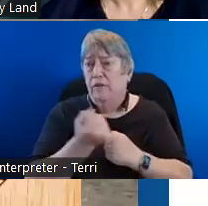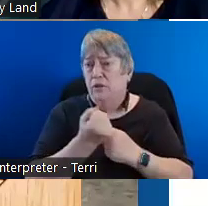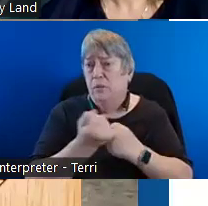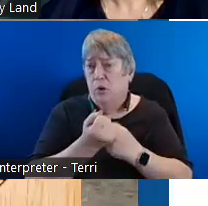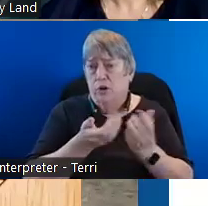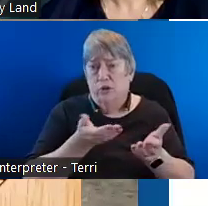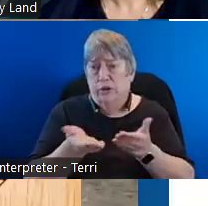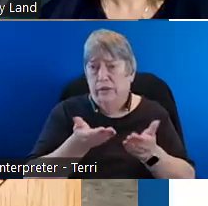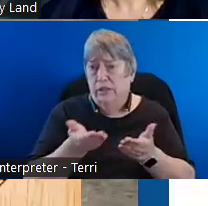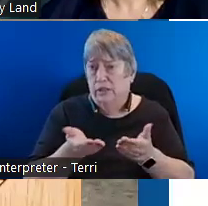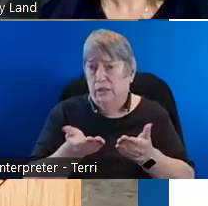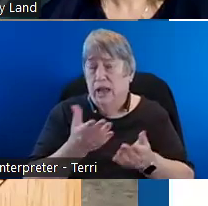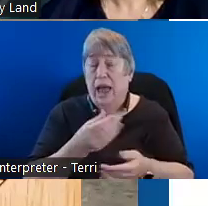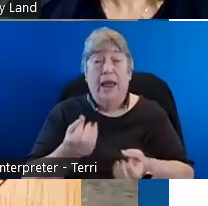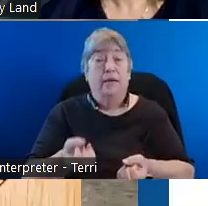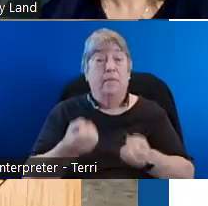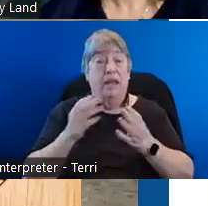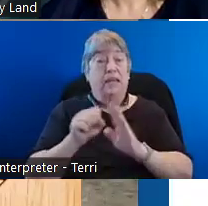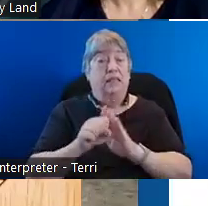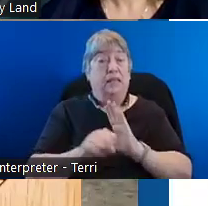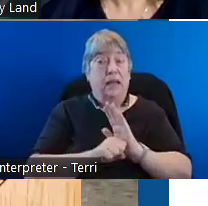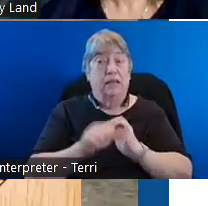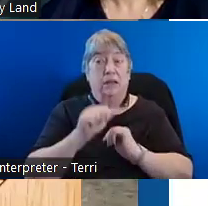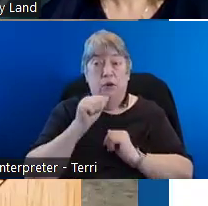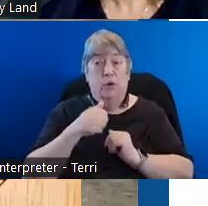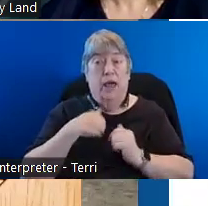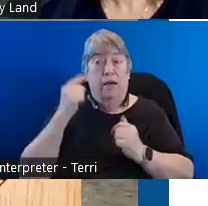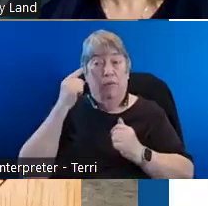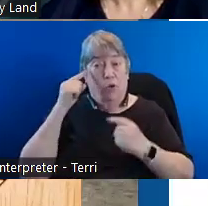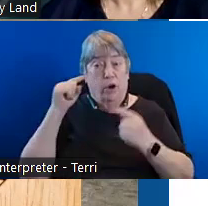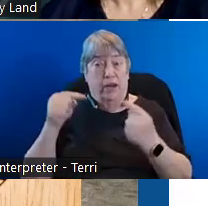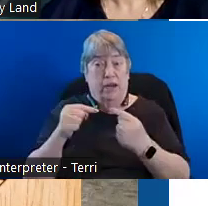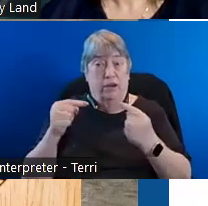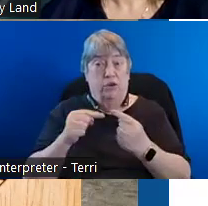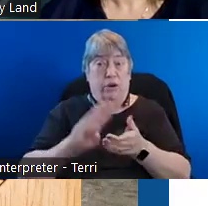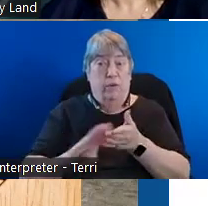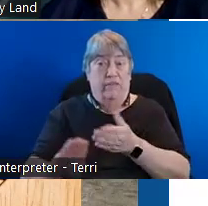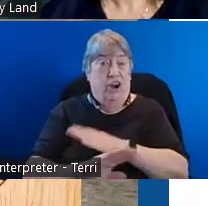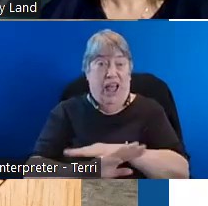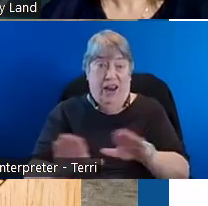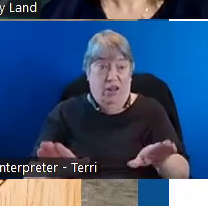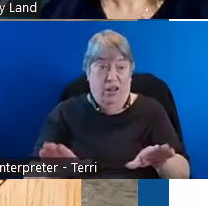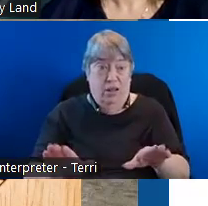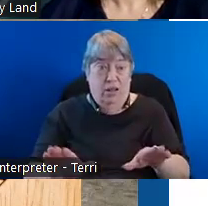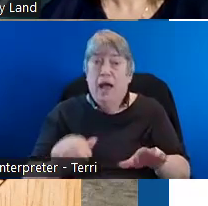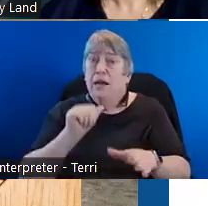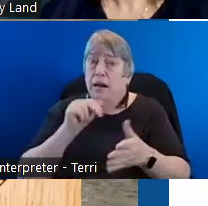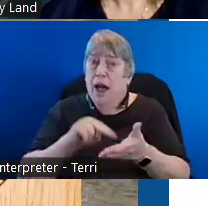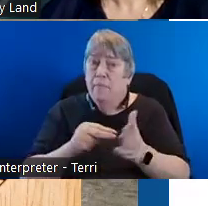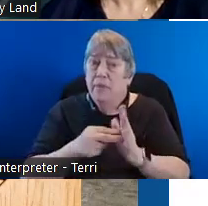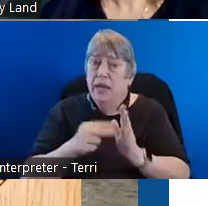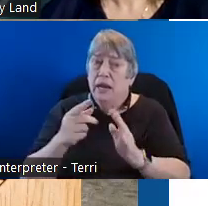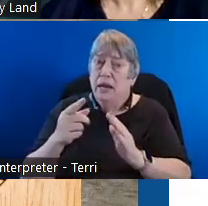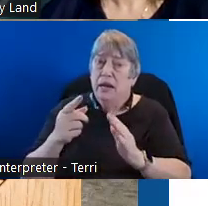and then many states don't have brain injury waivers at all. That doesn't mean that some people with brain injury aren't on a waiver